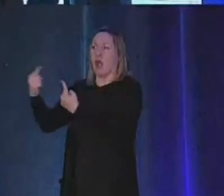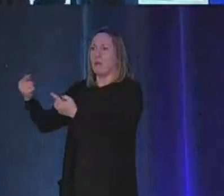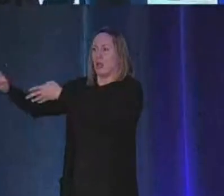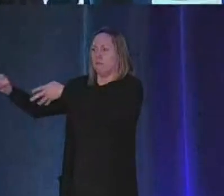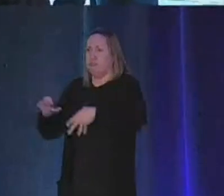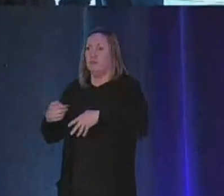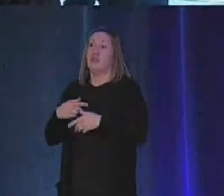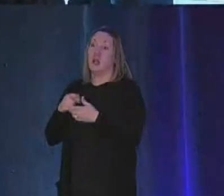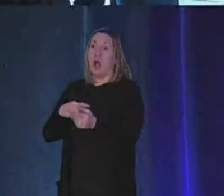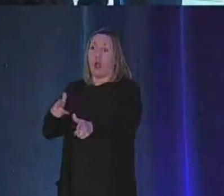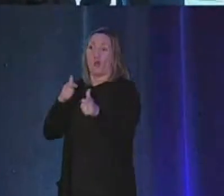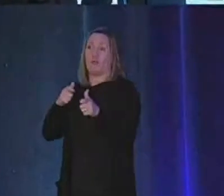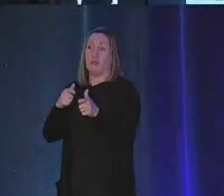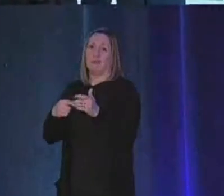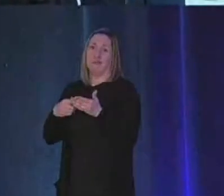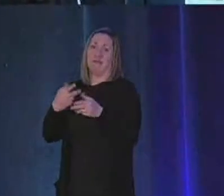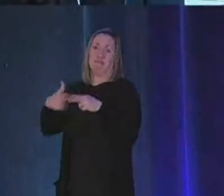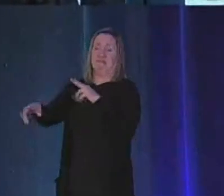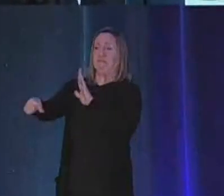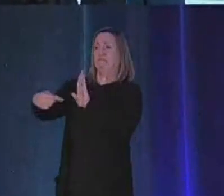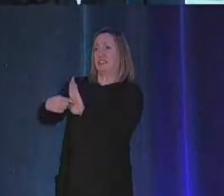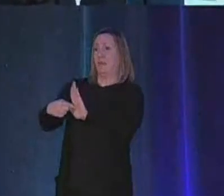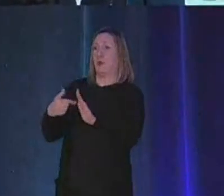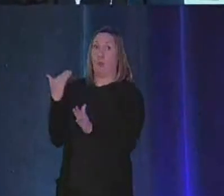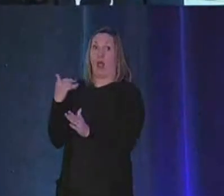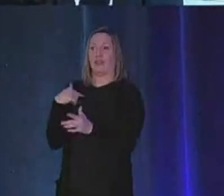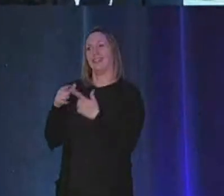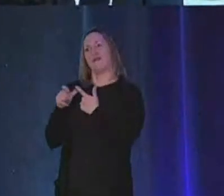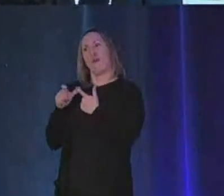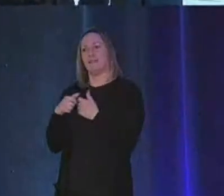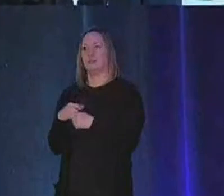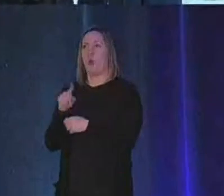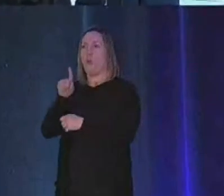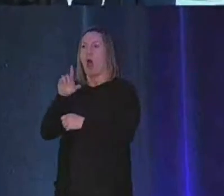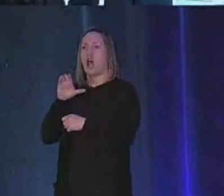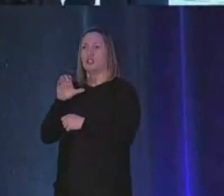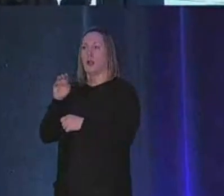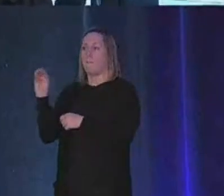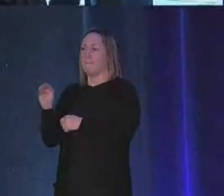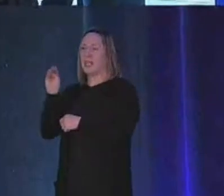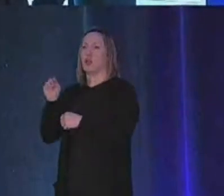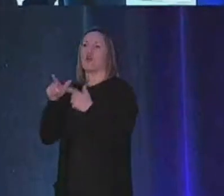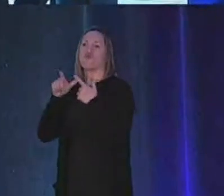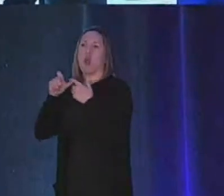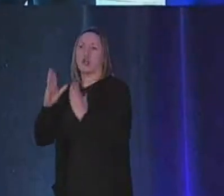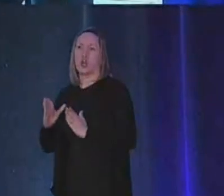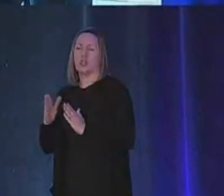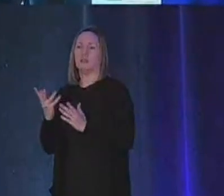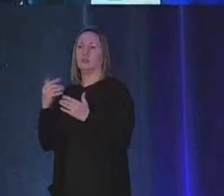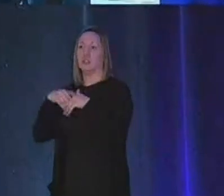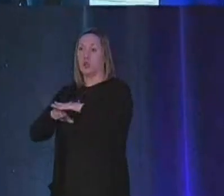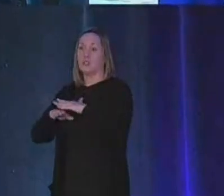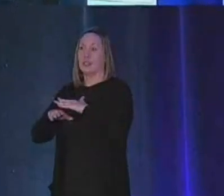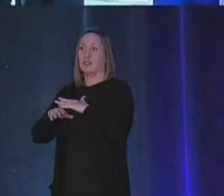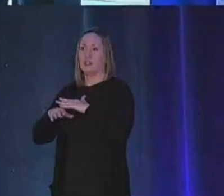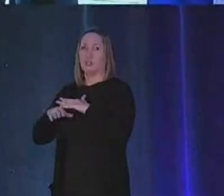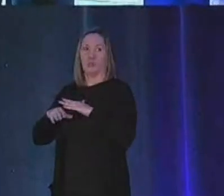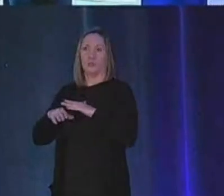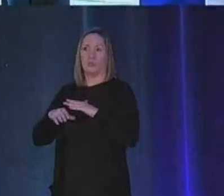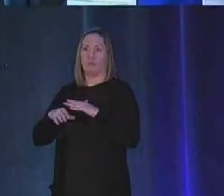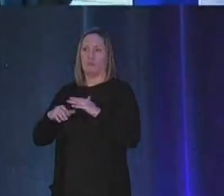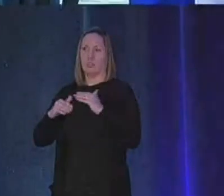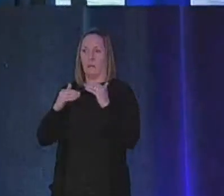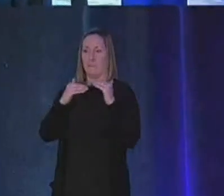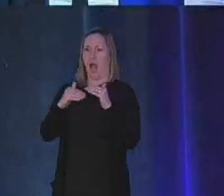quick example that I like to give is, again, because I run, 100-meter runner, they get into the blocks, and